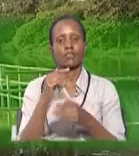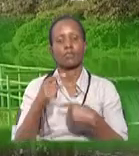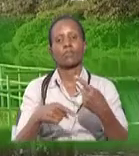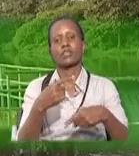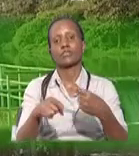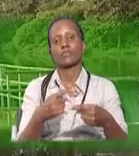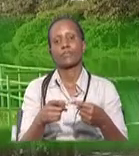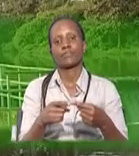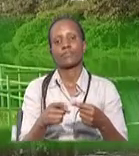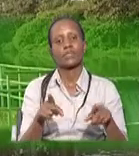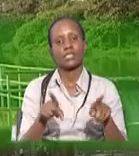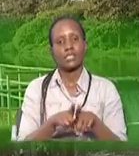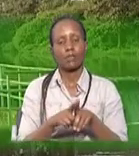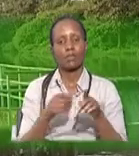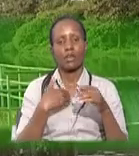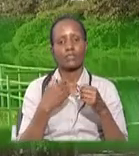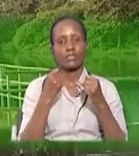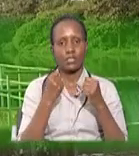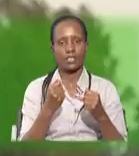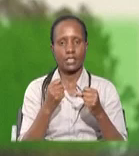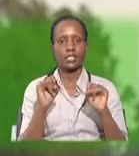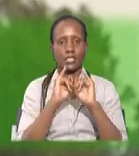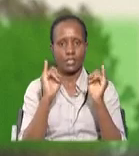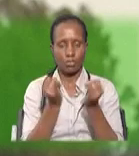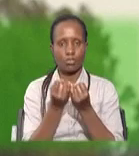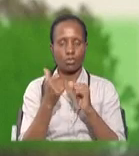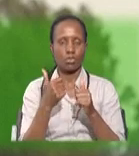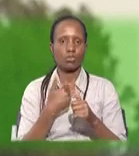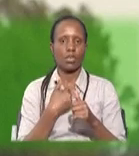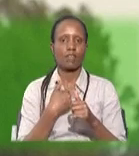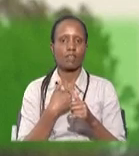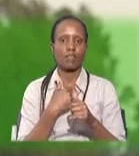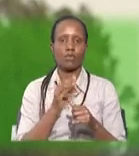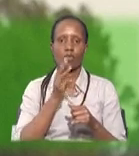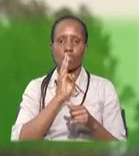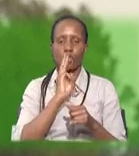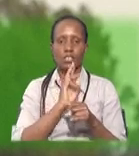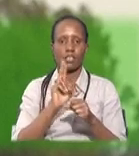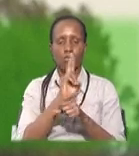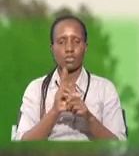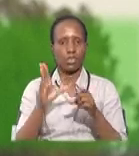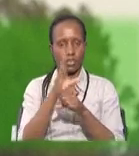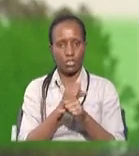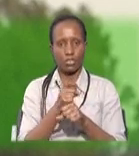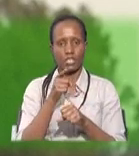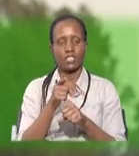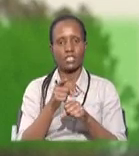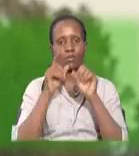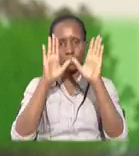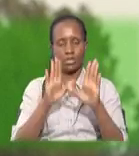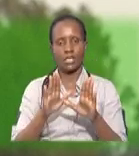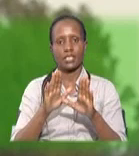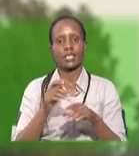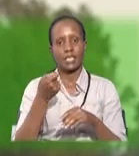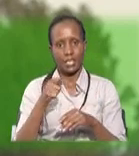maintenance. We have also strengthened the institutions that we have. The Water Use Association, which is a key institution in